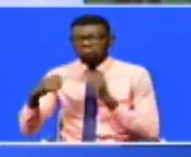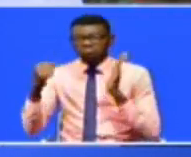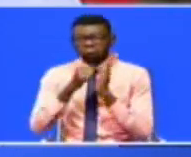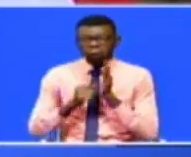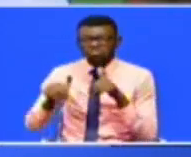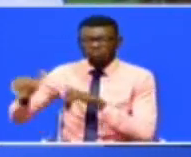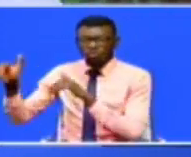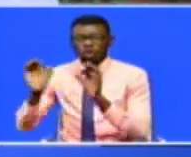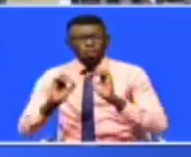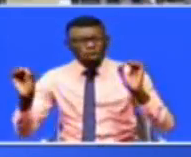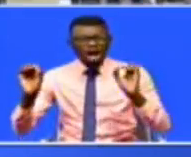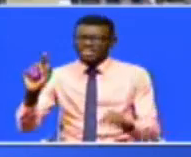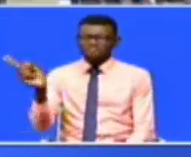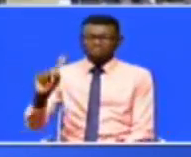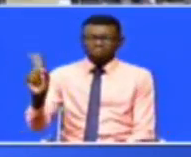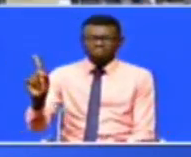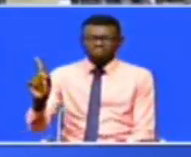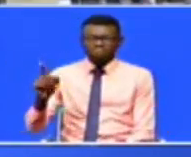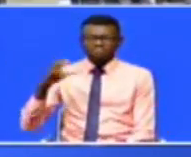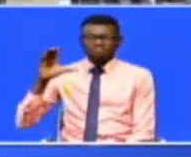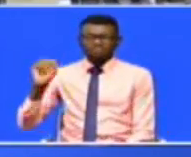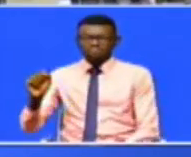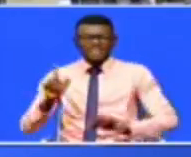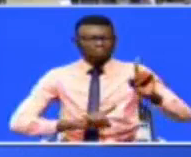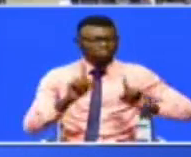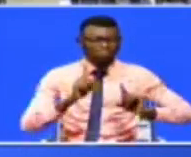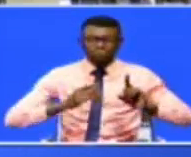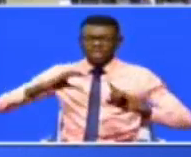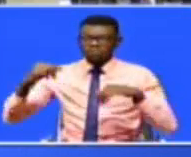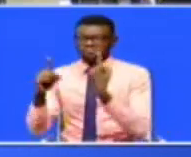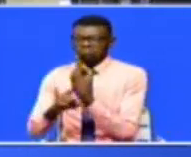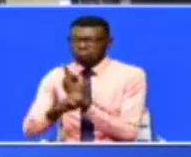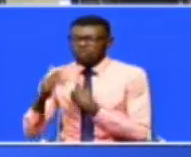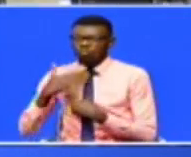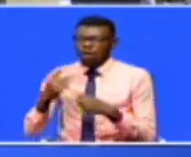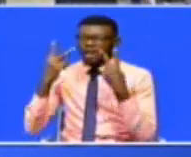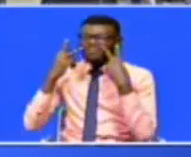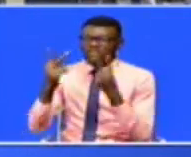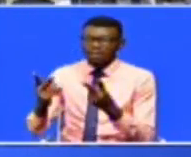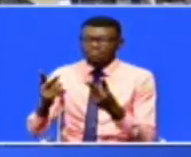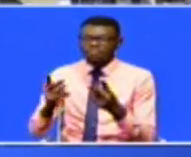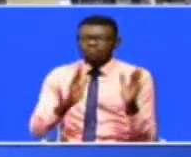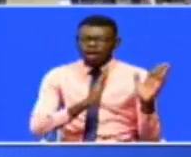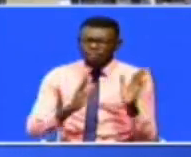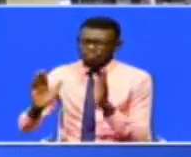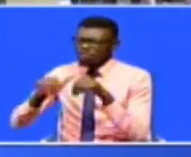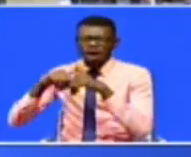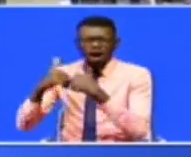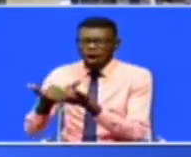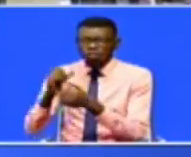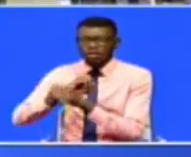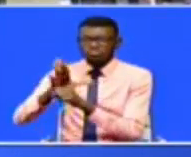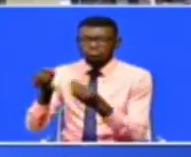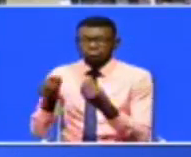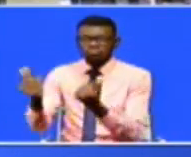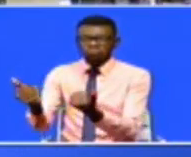ambazo tumepatiwa. The CS has been touring counties to assess their preparedness to combat COVID-19.